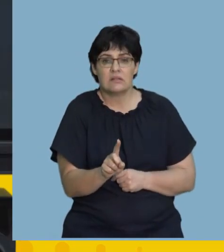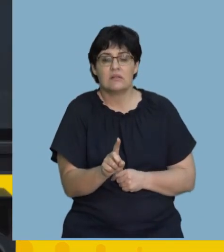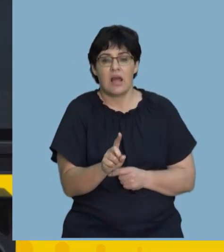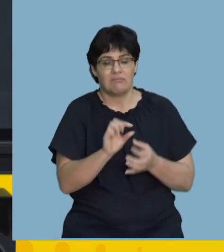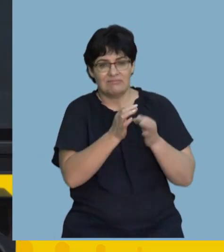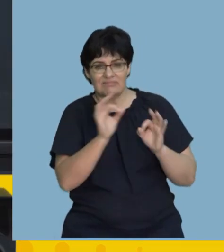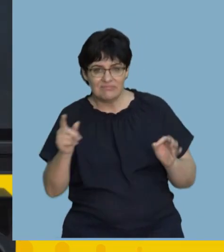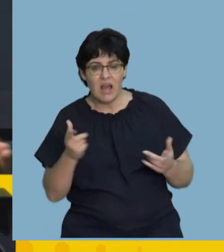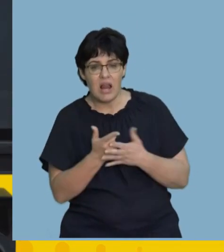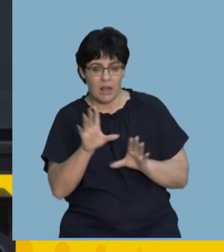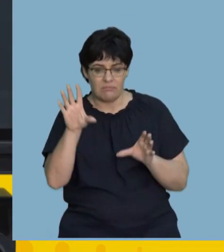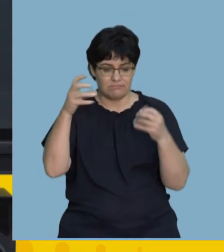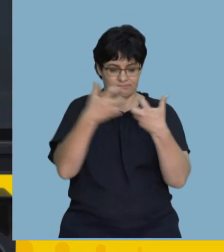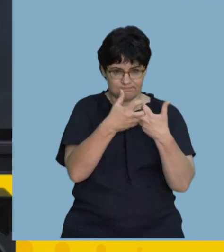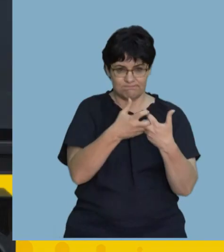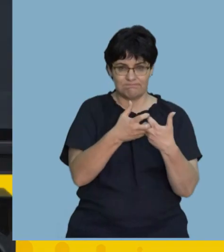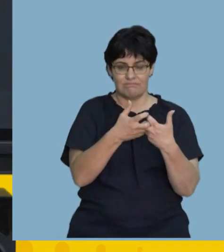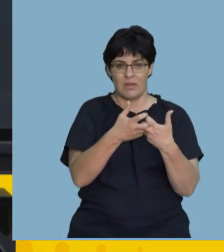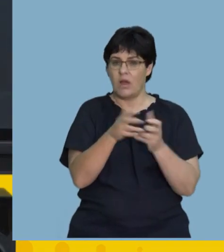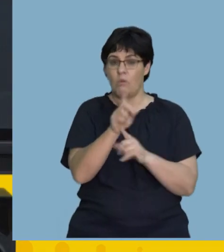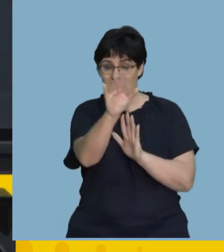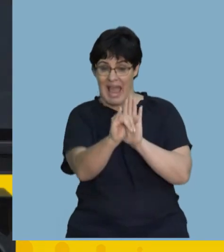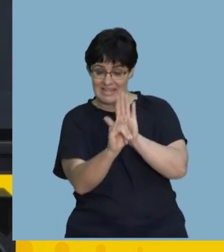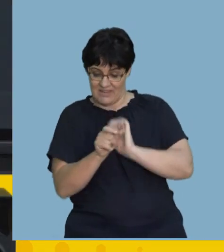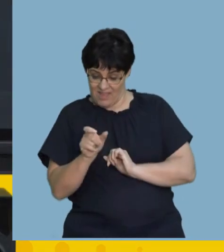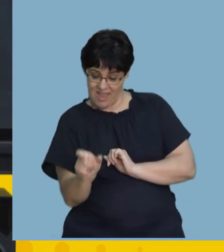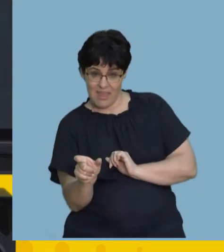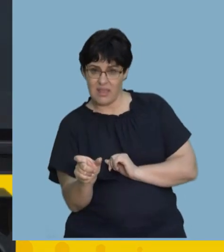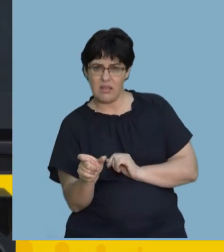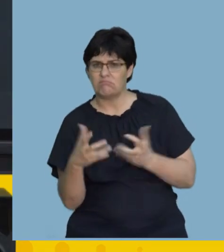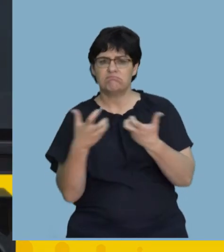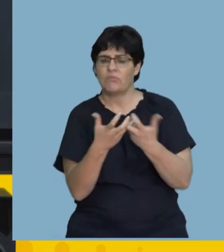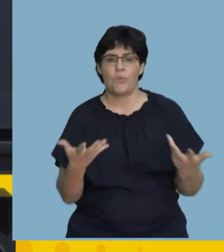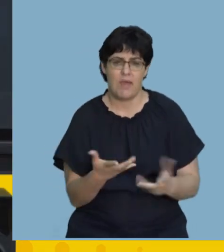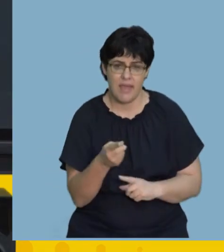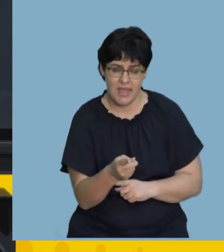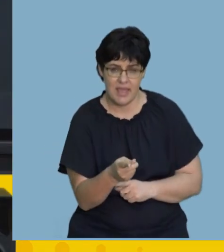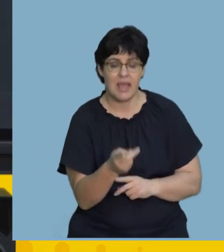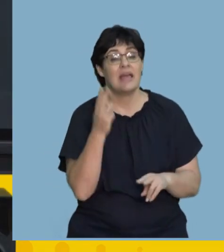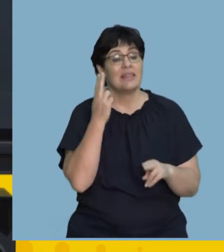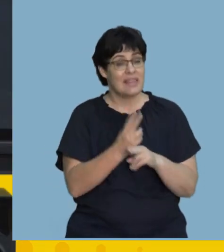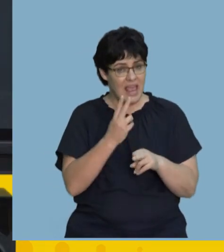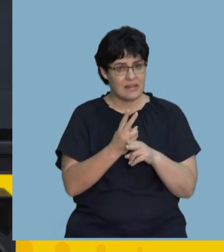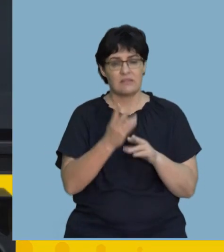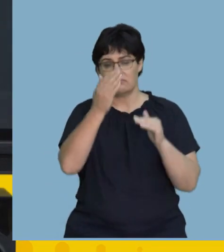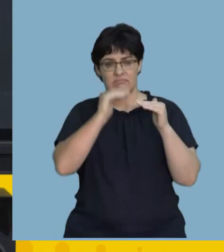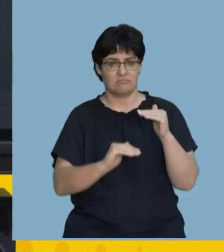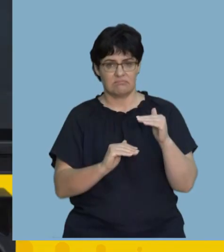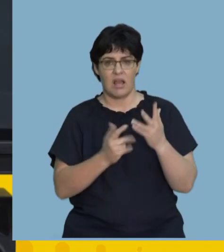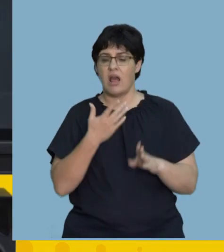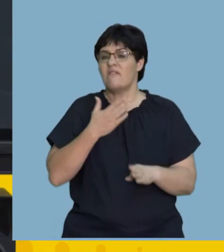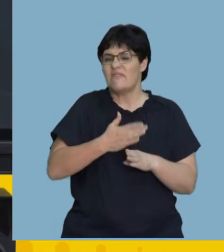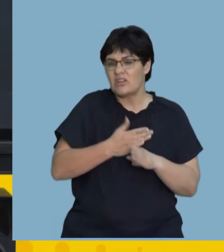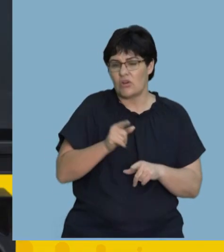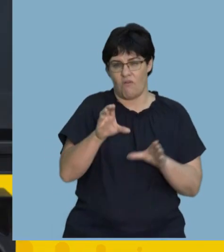series to which this compound belongs. So we need to identify that. And from there, we are able to deduce, for argument's sake, the functional